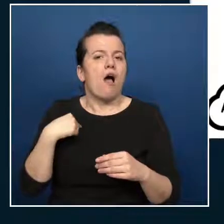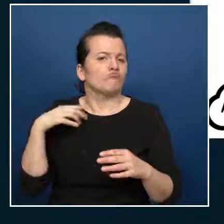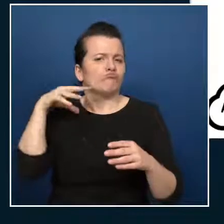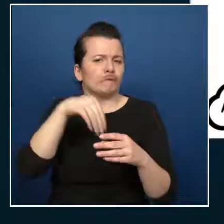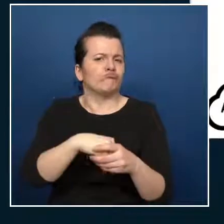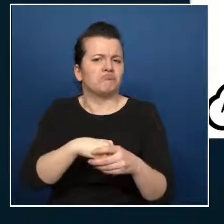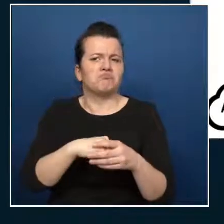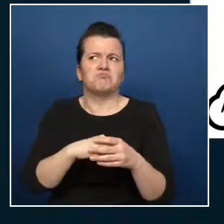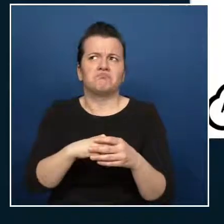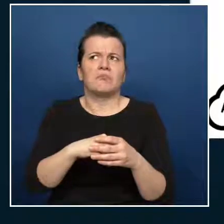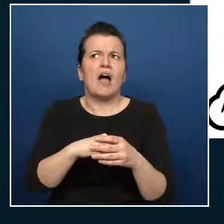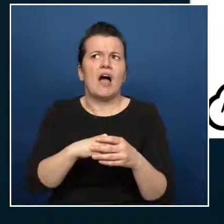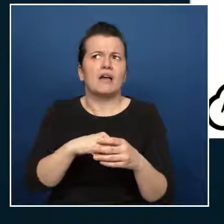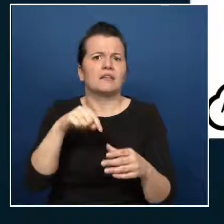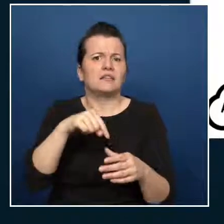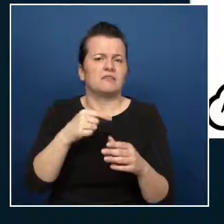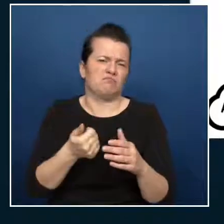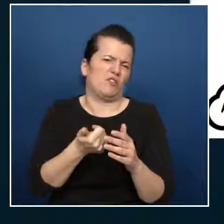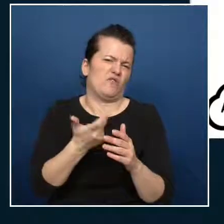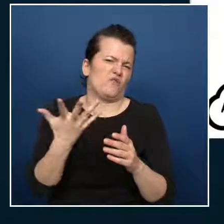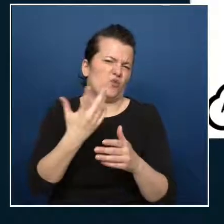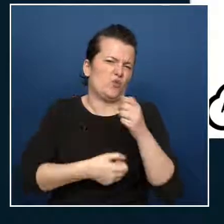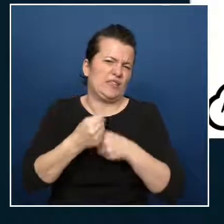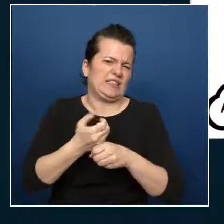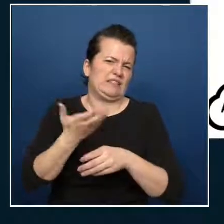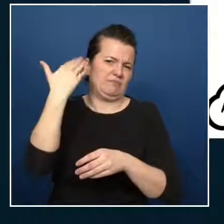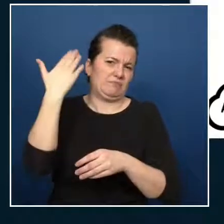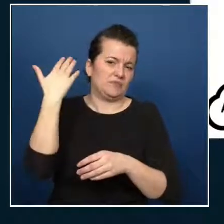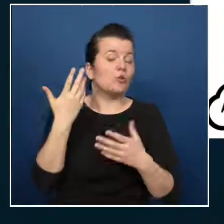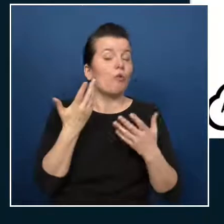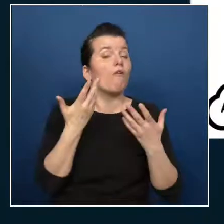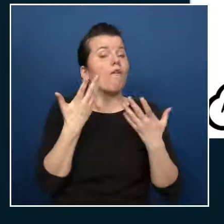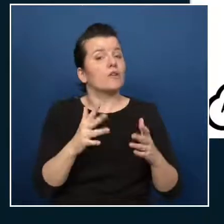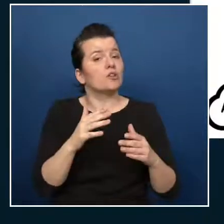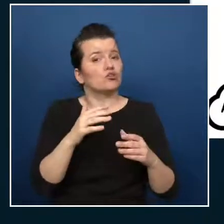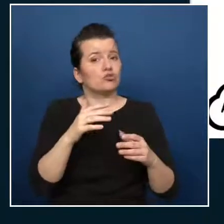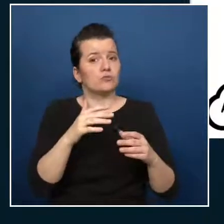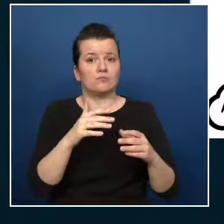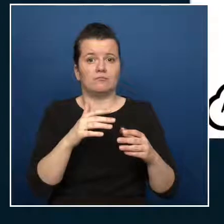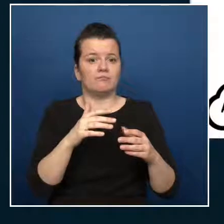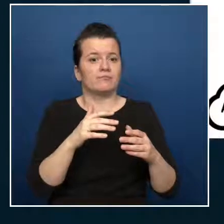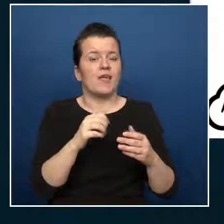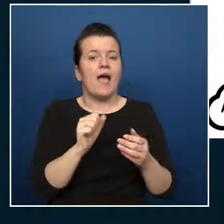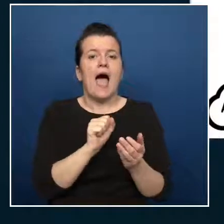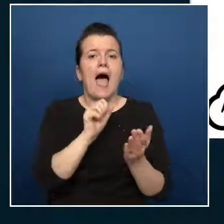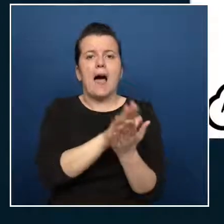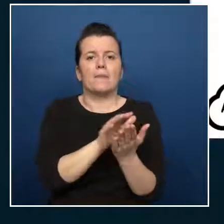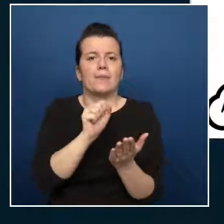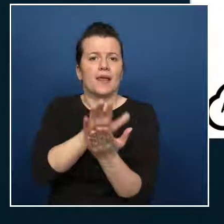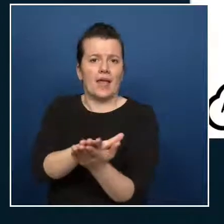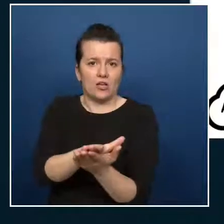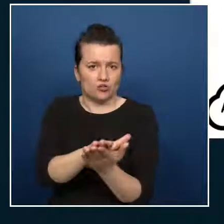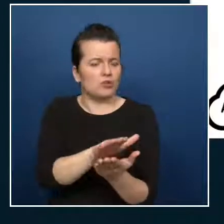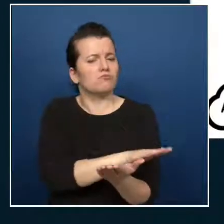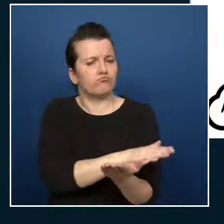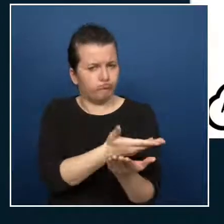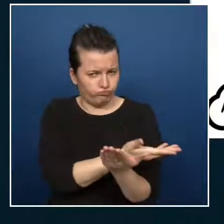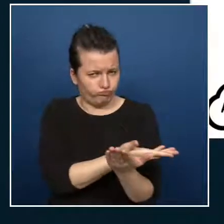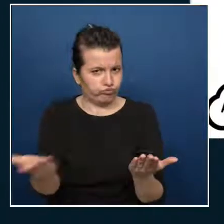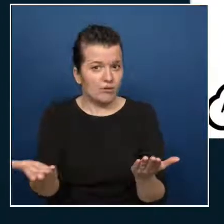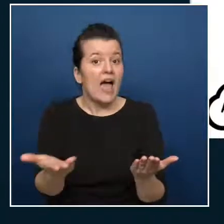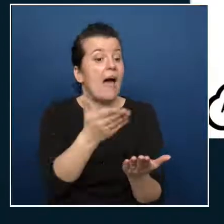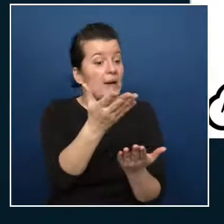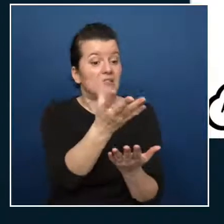years ago was to move an existing application to the cloud. And